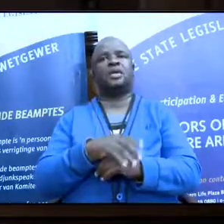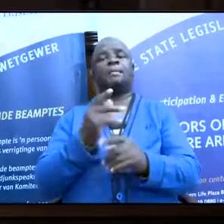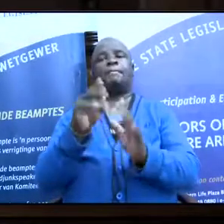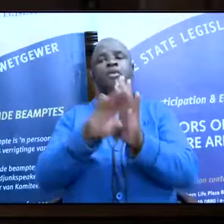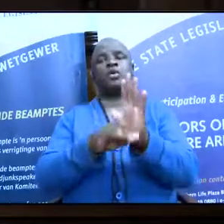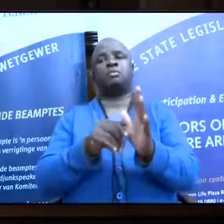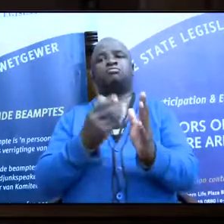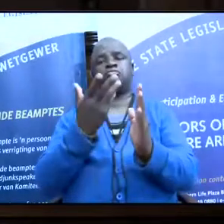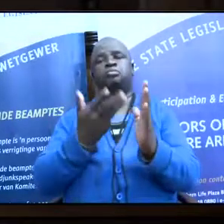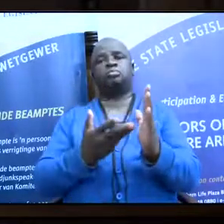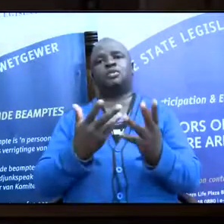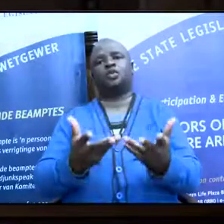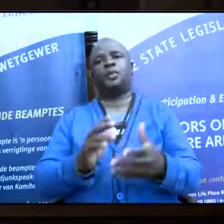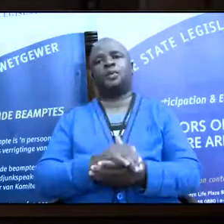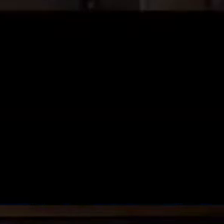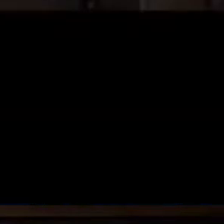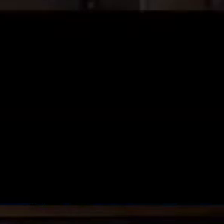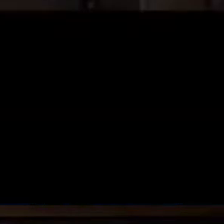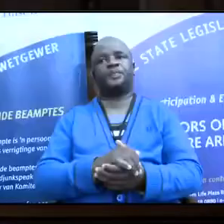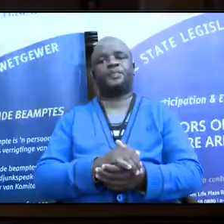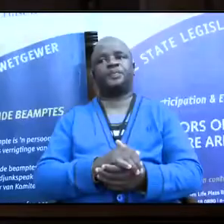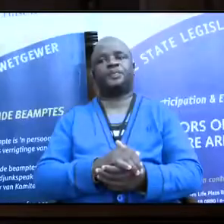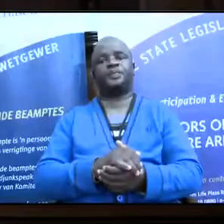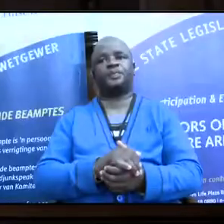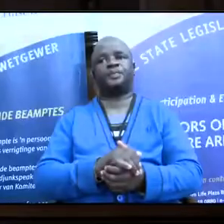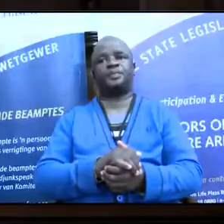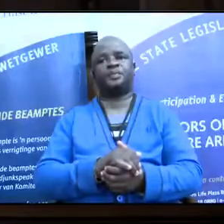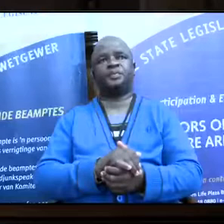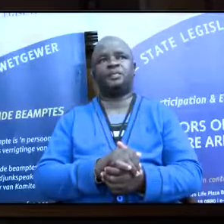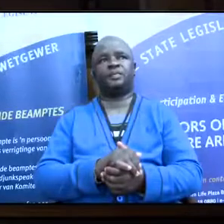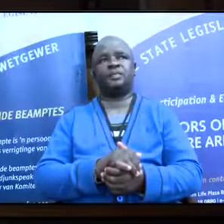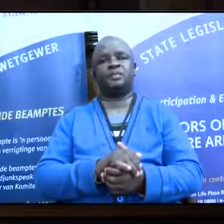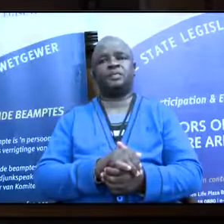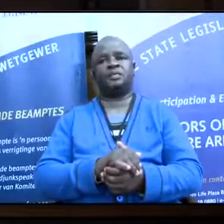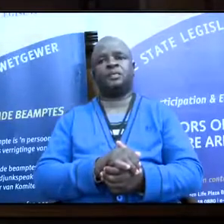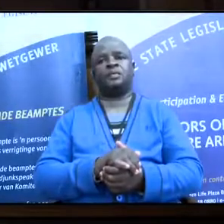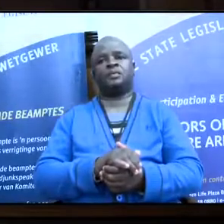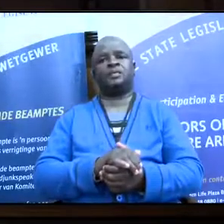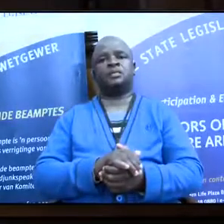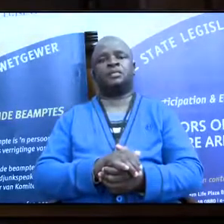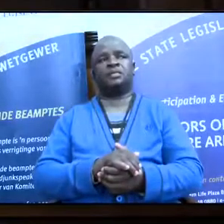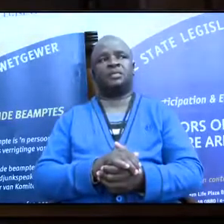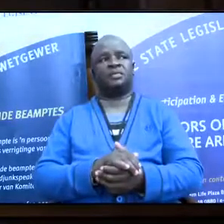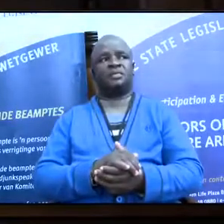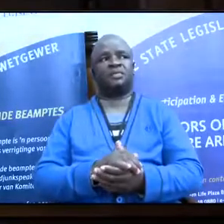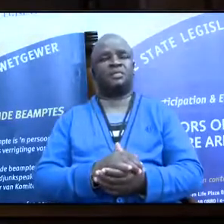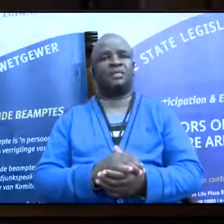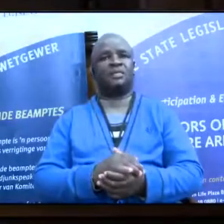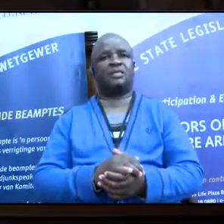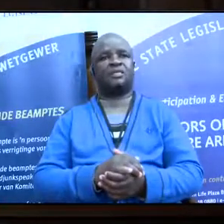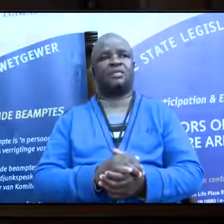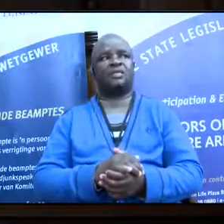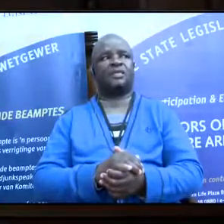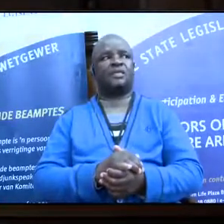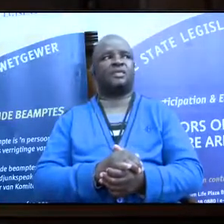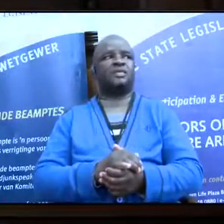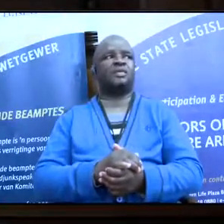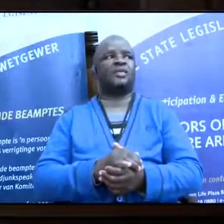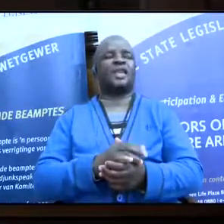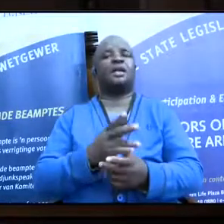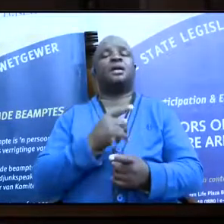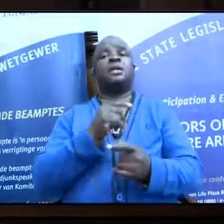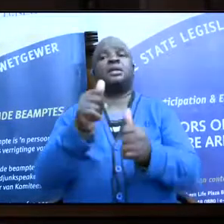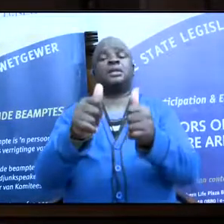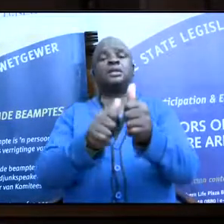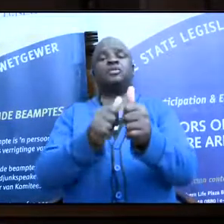program is going to unfold delegates so i will be allowing now the deputy